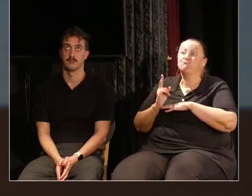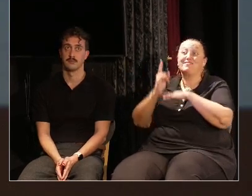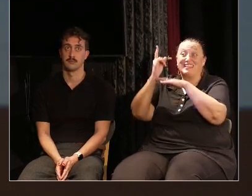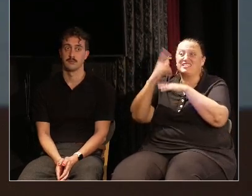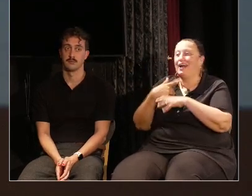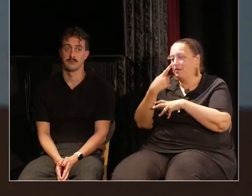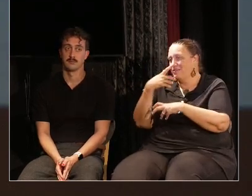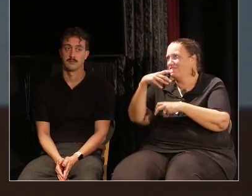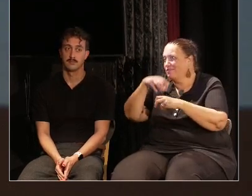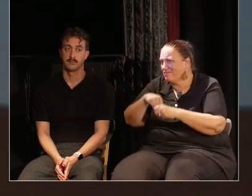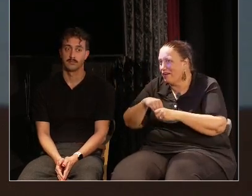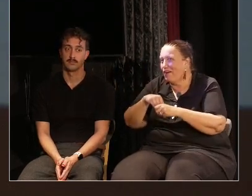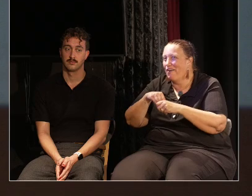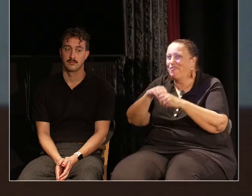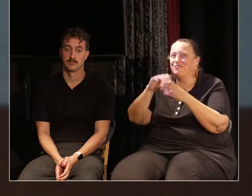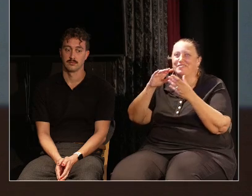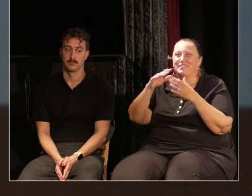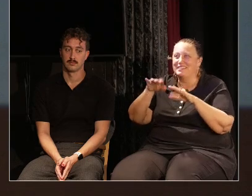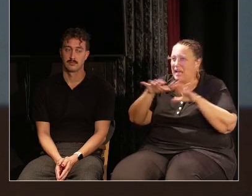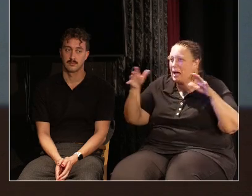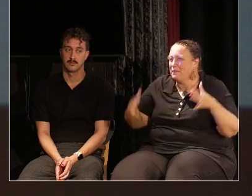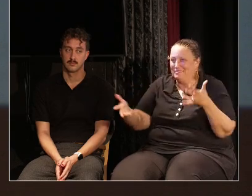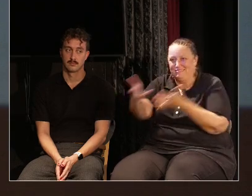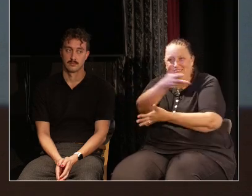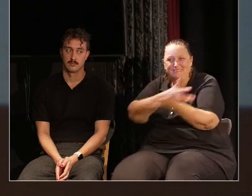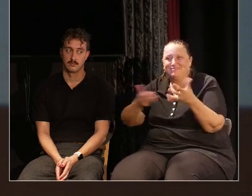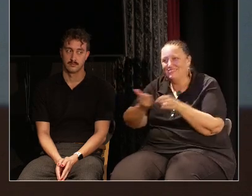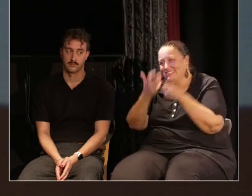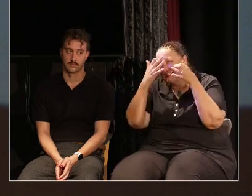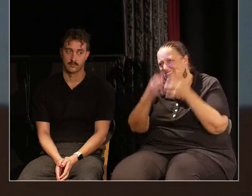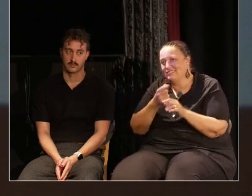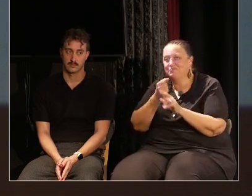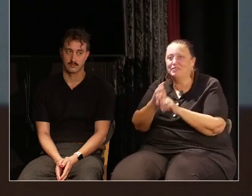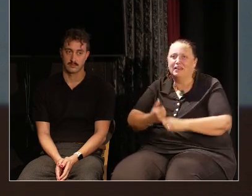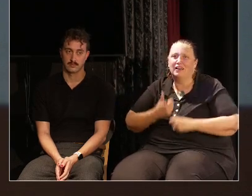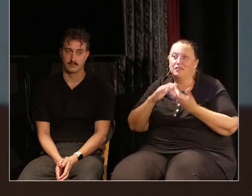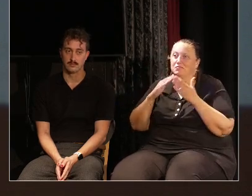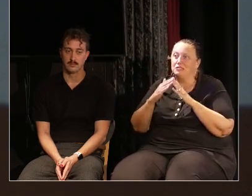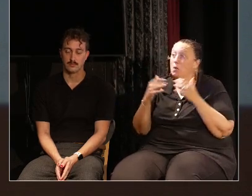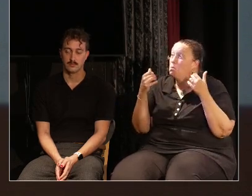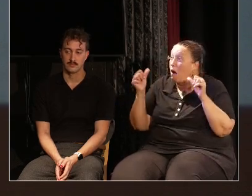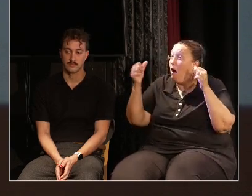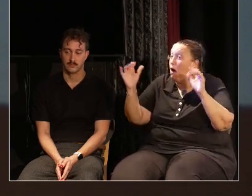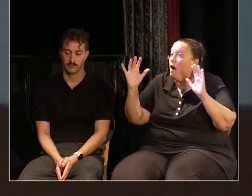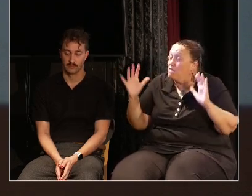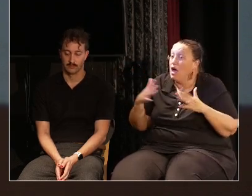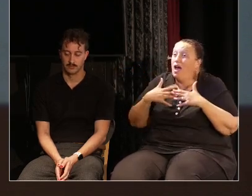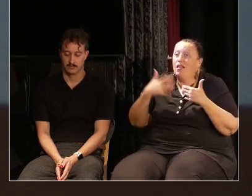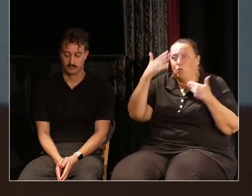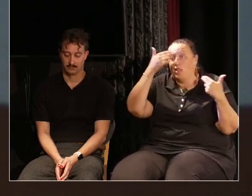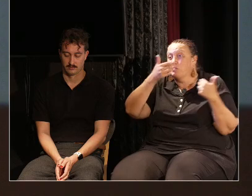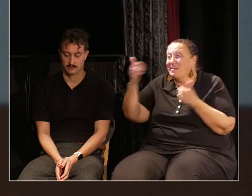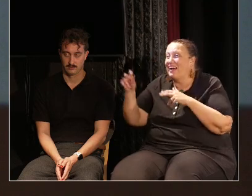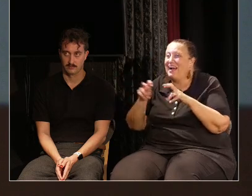decision-making process that actually directly impacts our community. And it's been good to see that there have been steps this term in terms of the Health and Wellbeing Action Plan and the